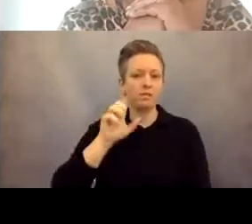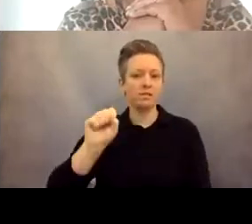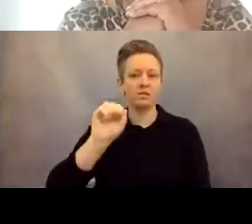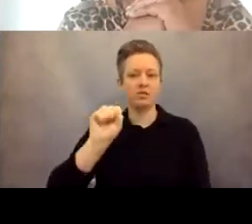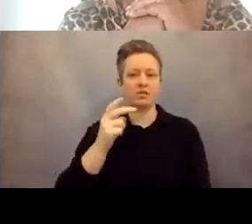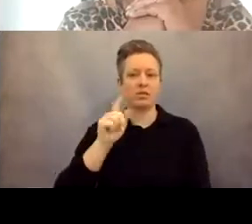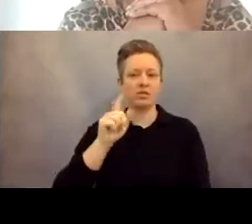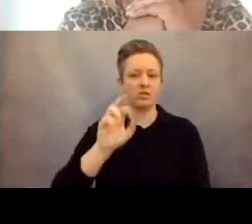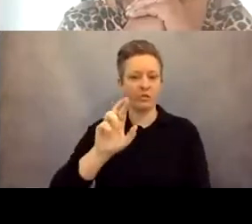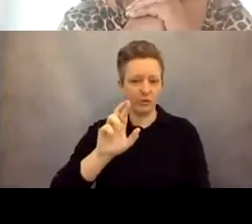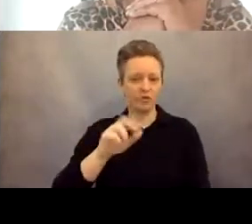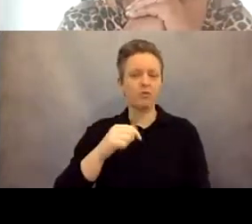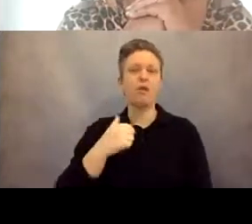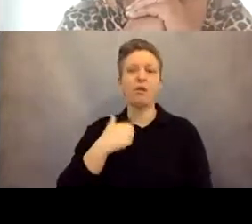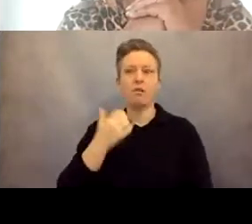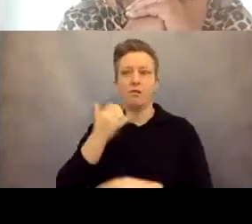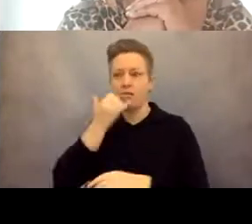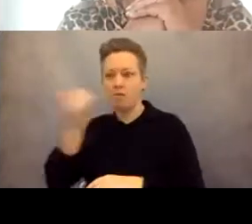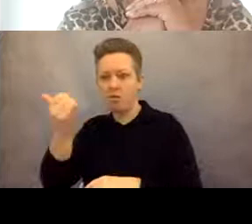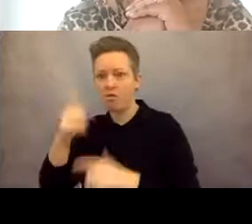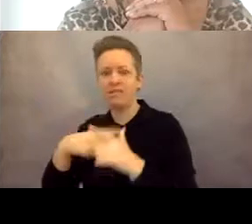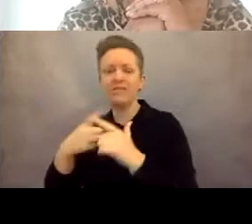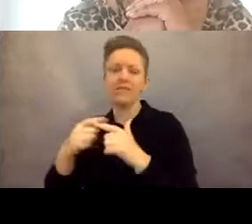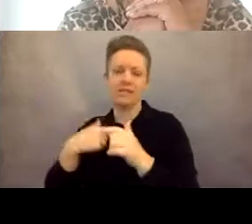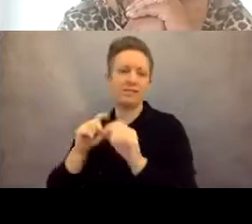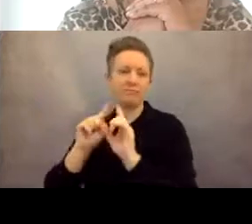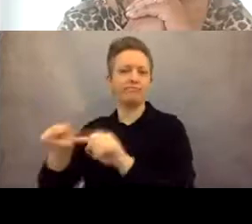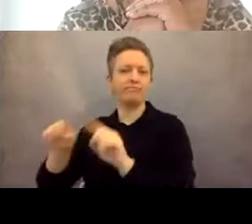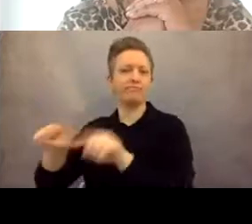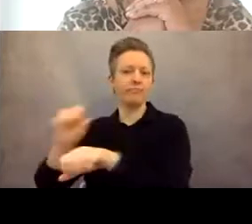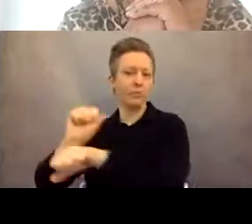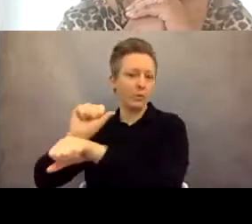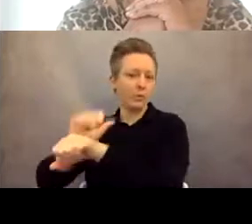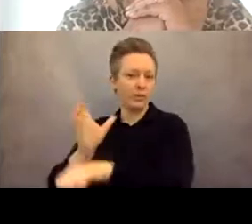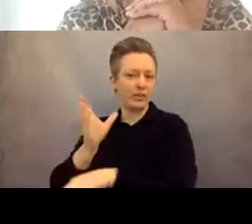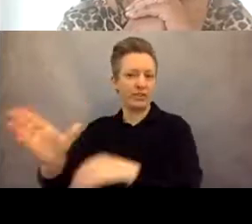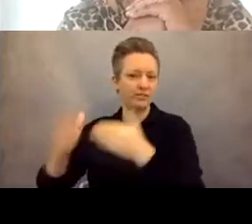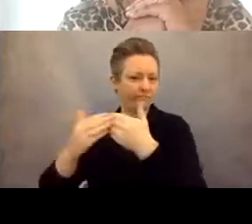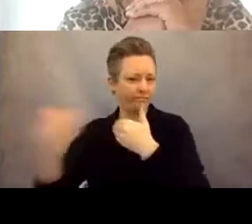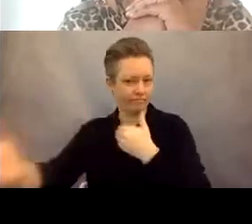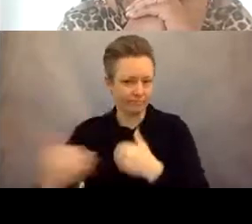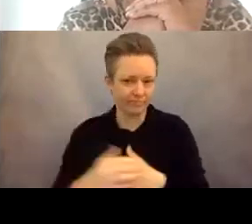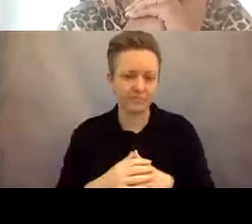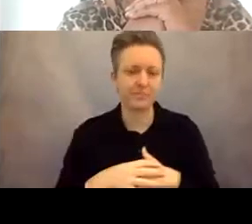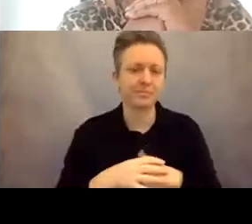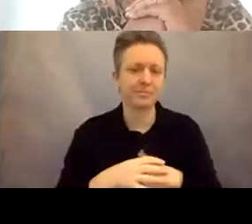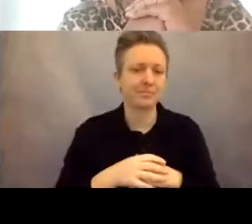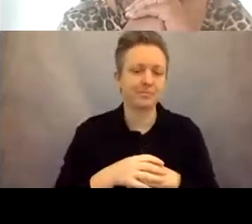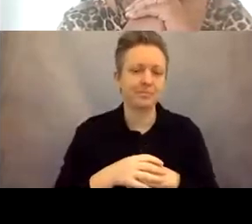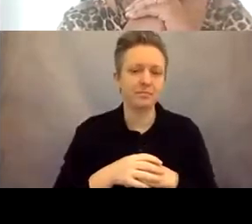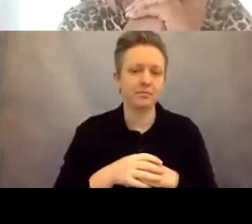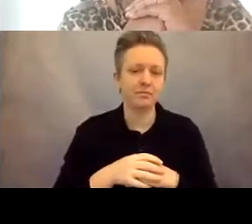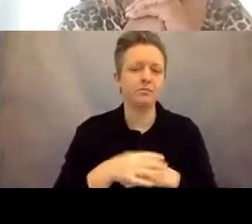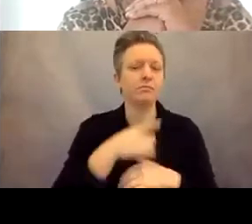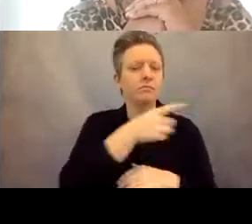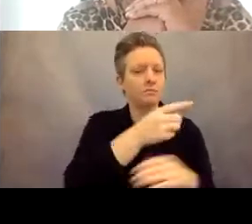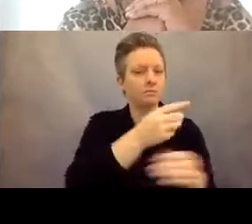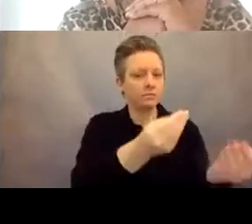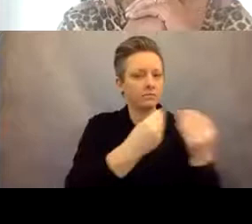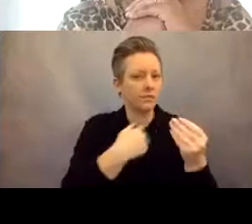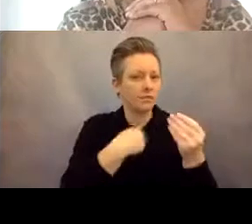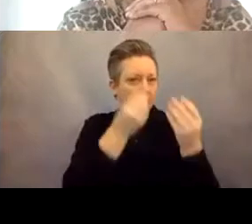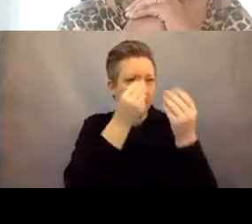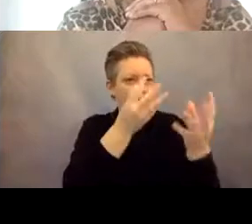with all forms of trauma, and always within this kind of larger backdrop of systematic oppression and liberation theory. And what I knew was that I was